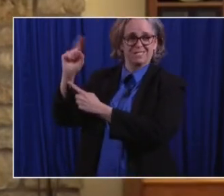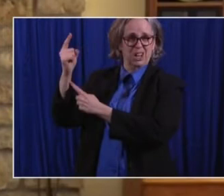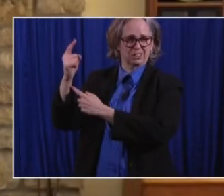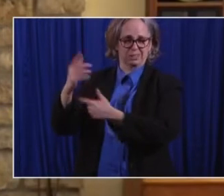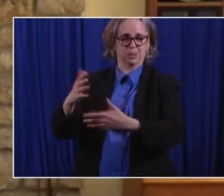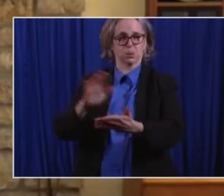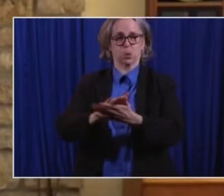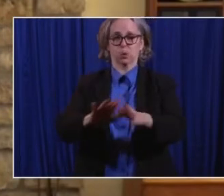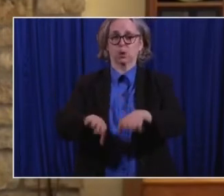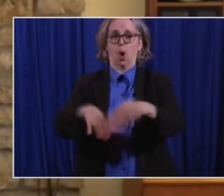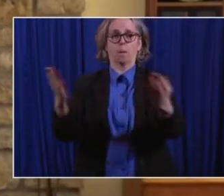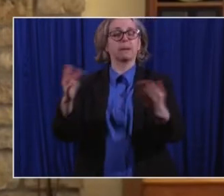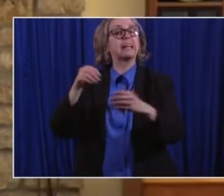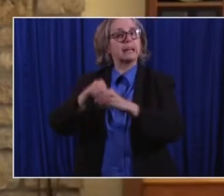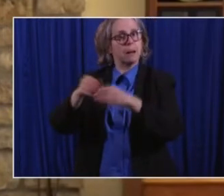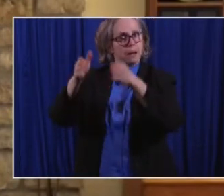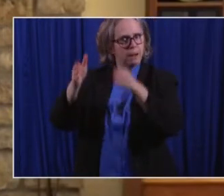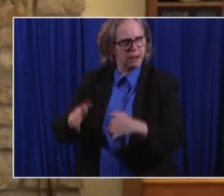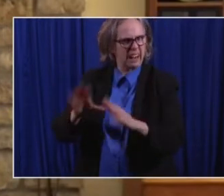1. The